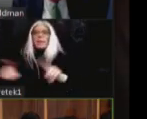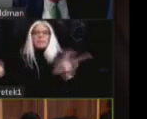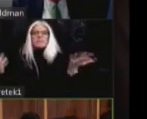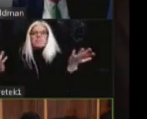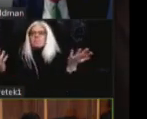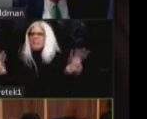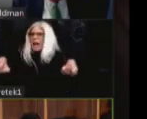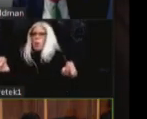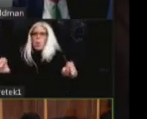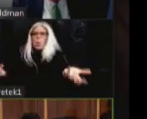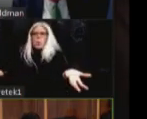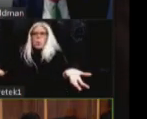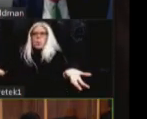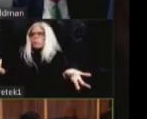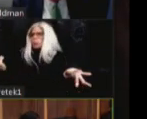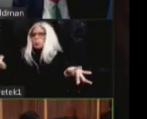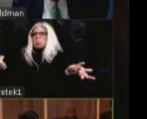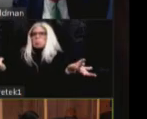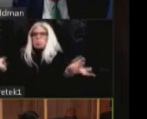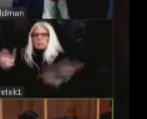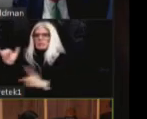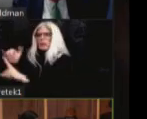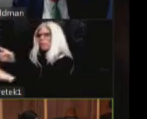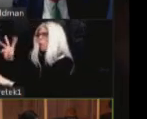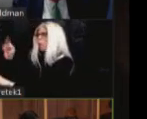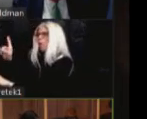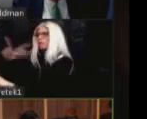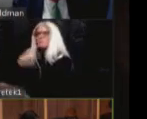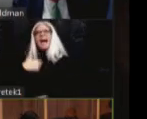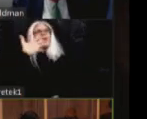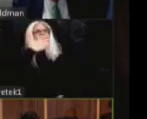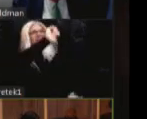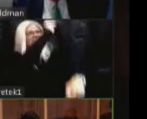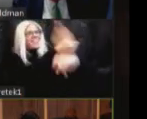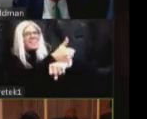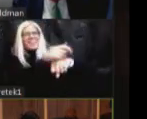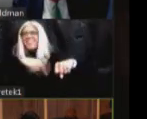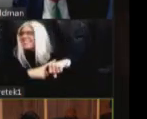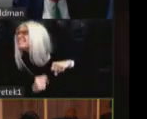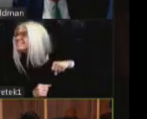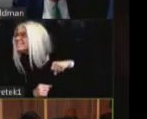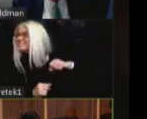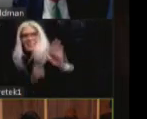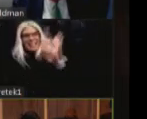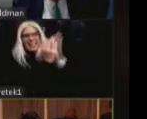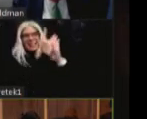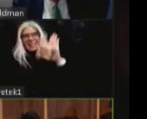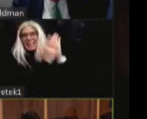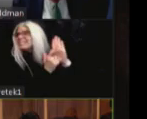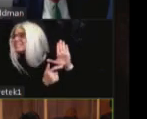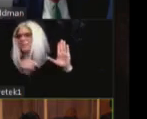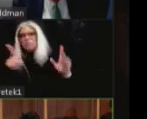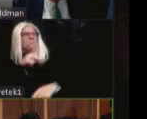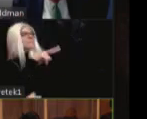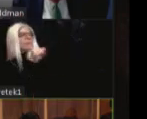don't want to put Potemkin Village set up where, you know, we have all these laws and nobody has to obey them because they know we don't have